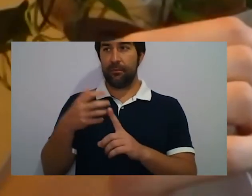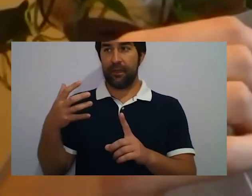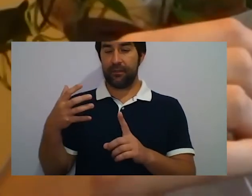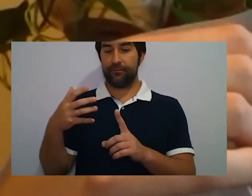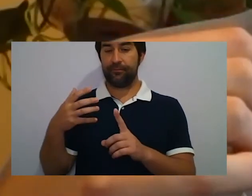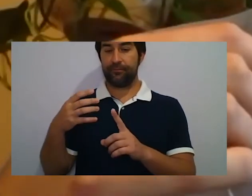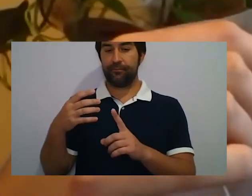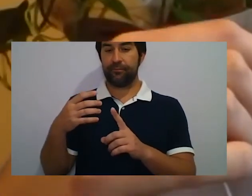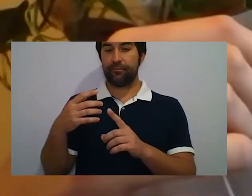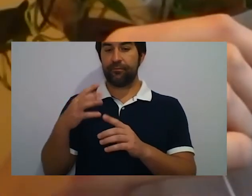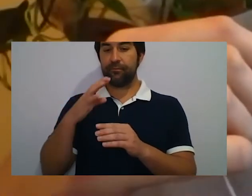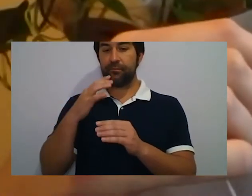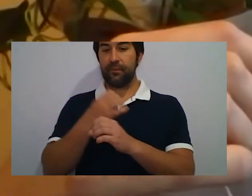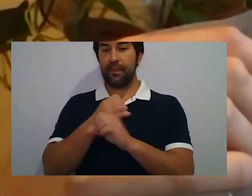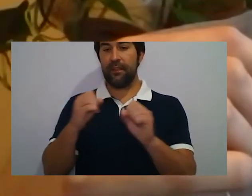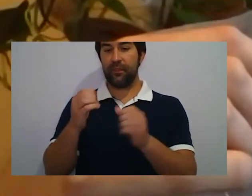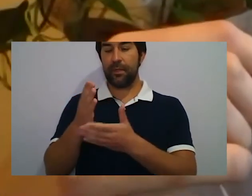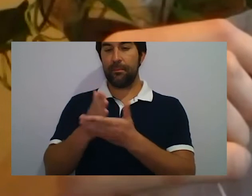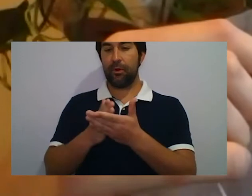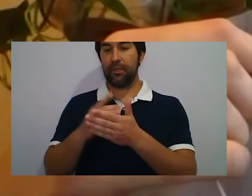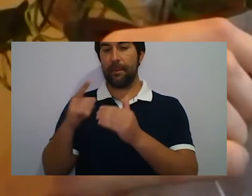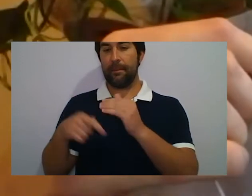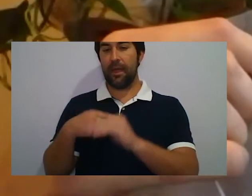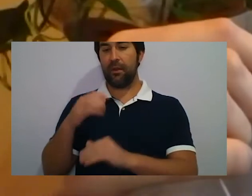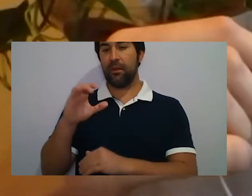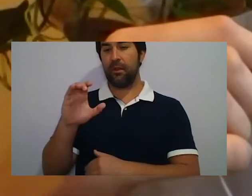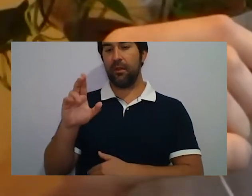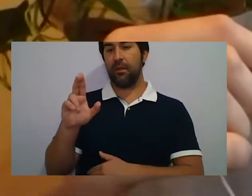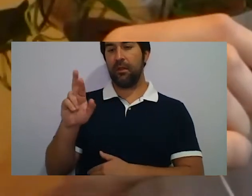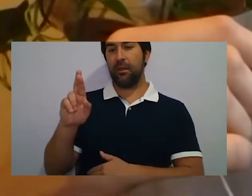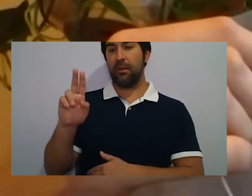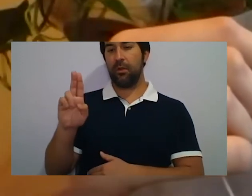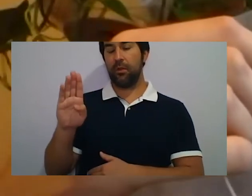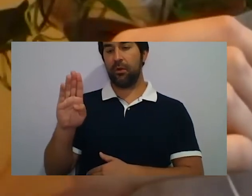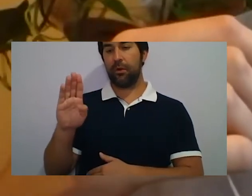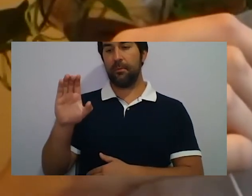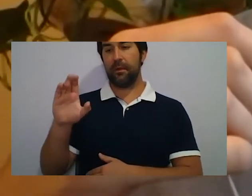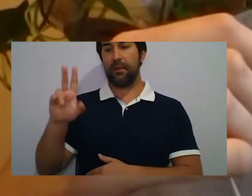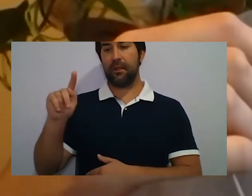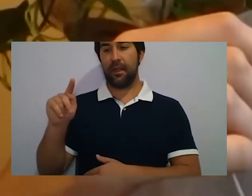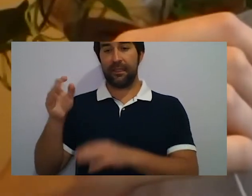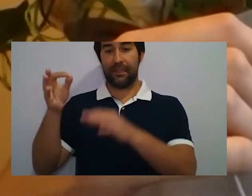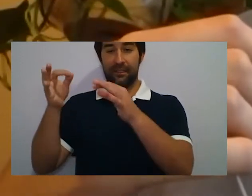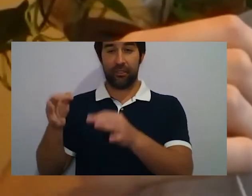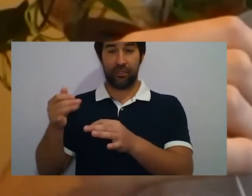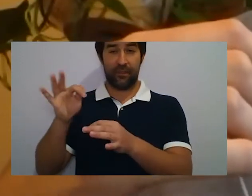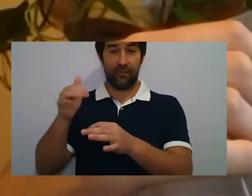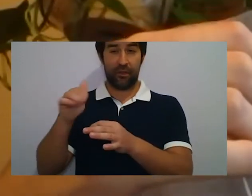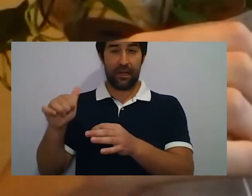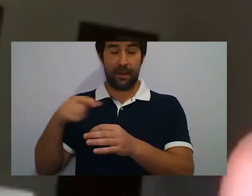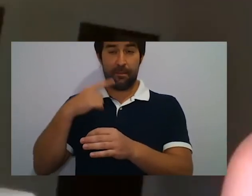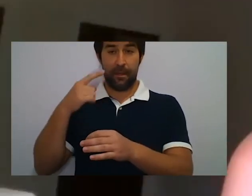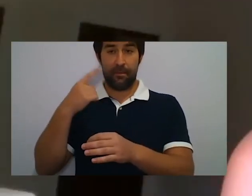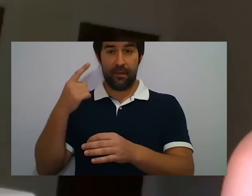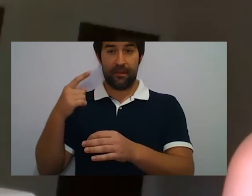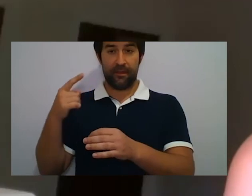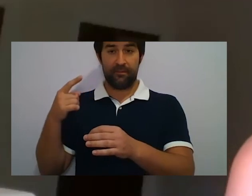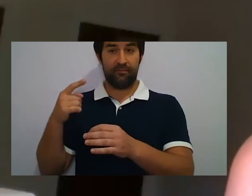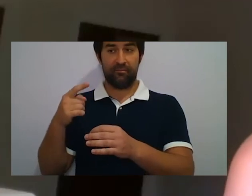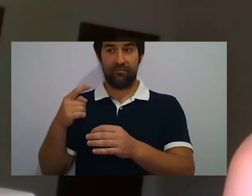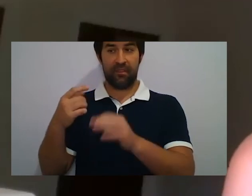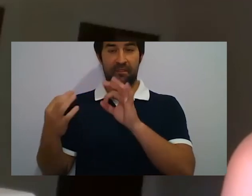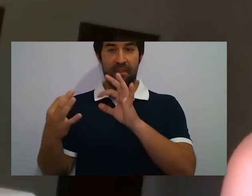state entities as well as sort of, you know, regional watershed entities that are involved in this. But we do have capital